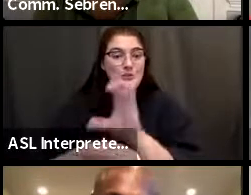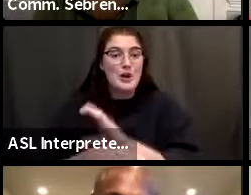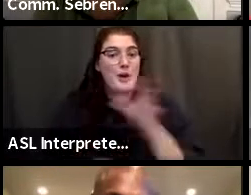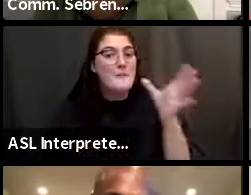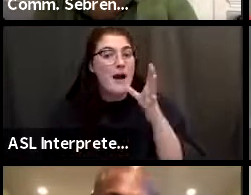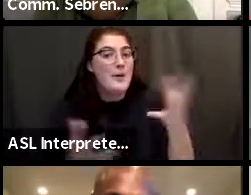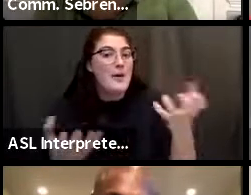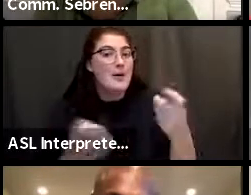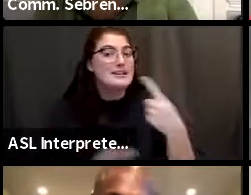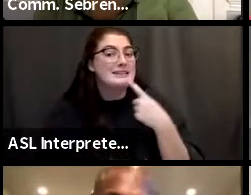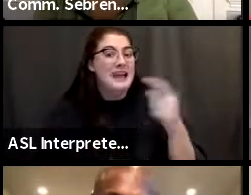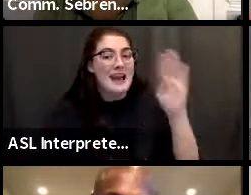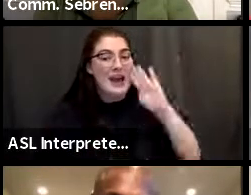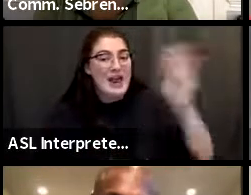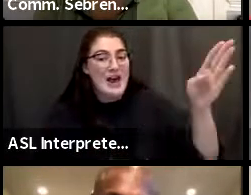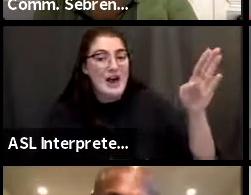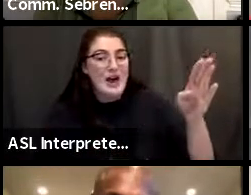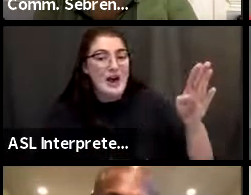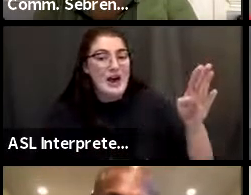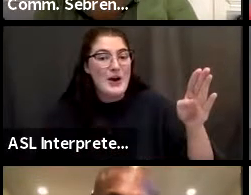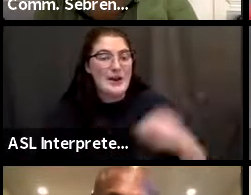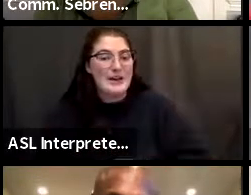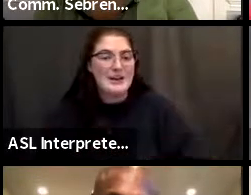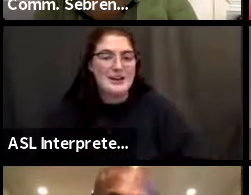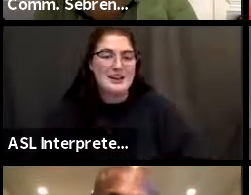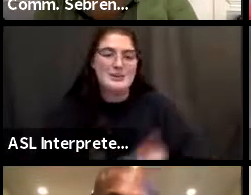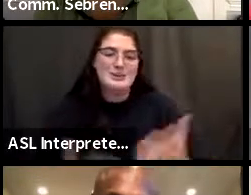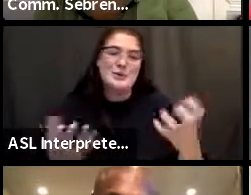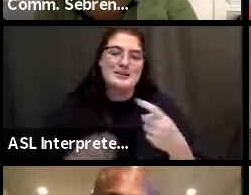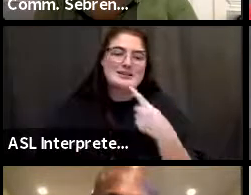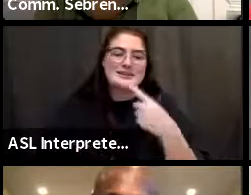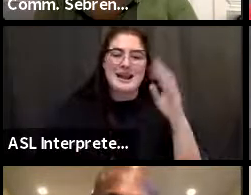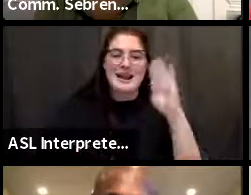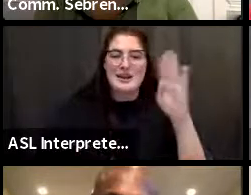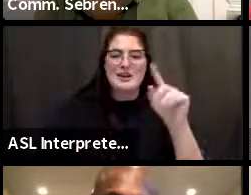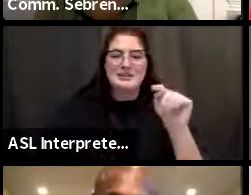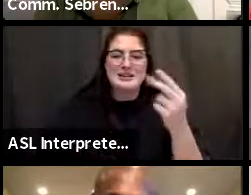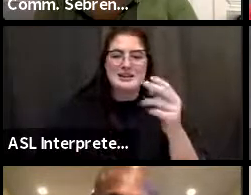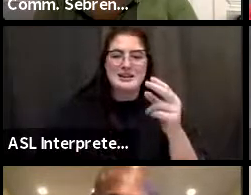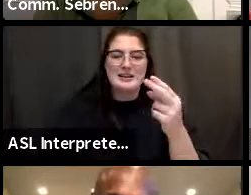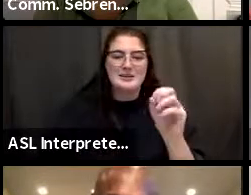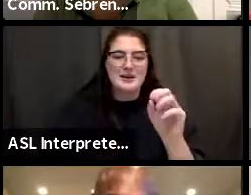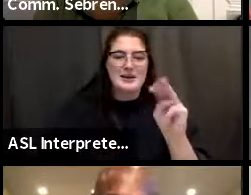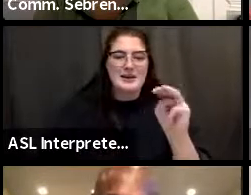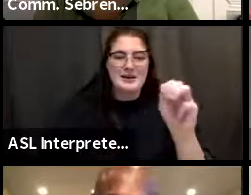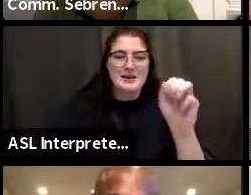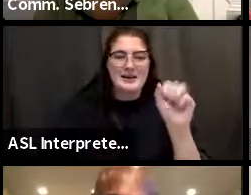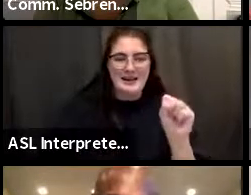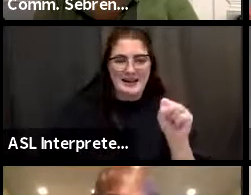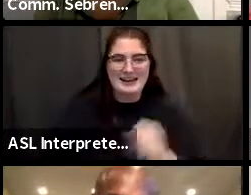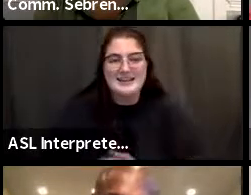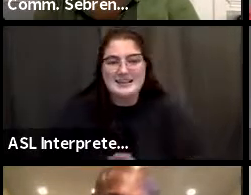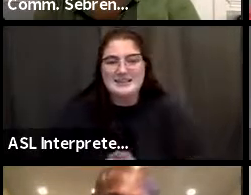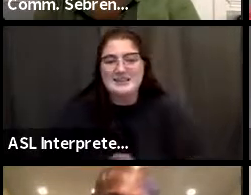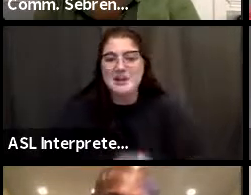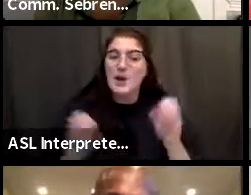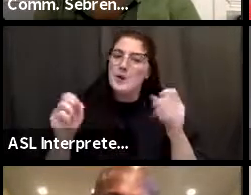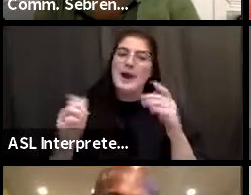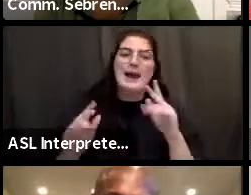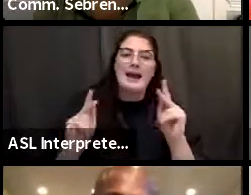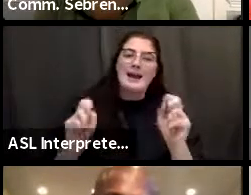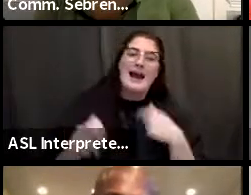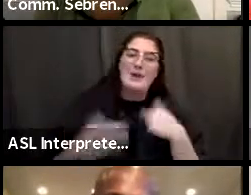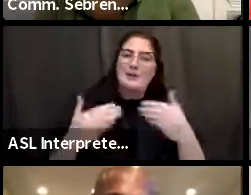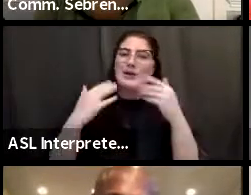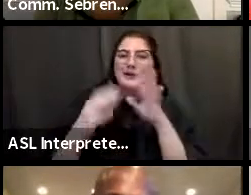to this. You want to say hi to? She wants to say hi to Tomas. Okay. So let me speak quickly,